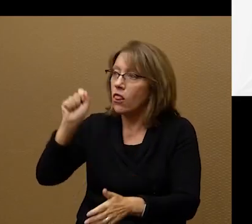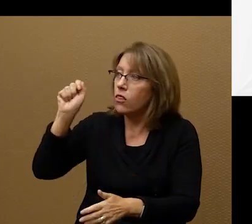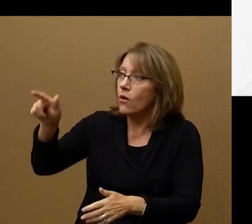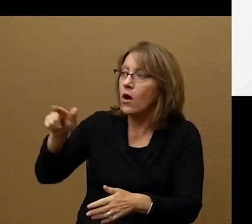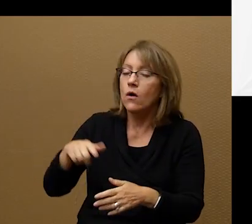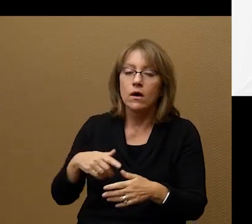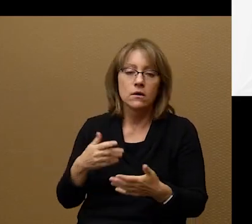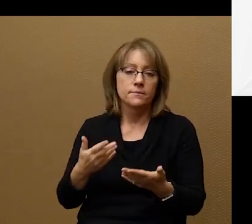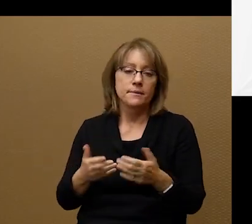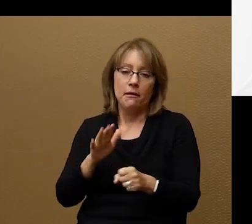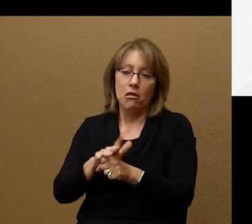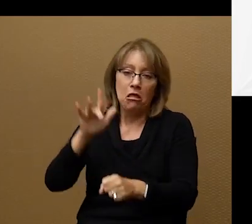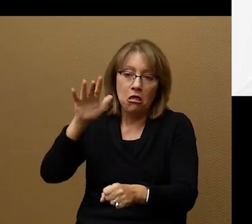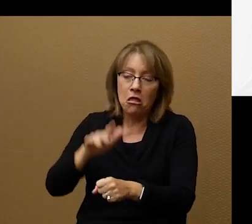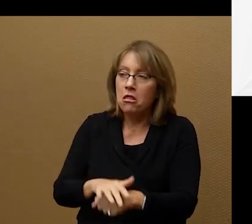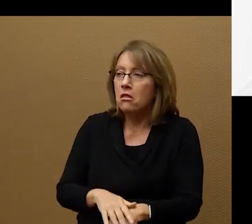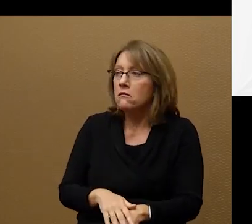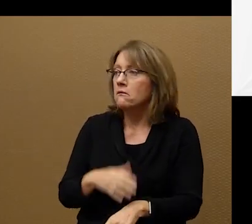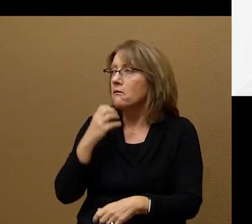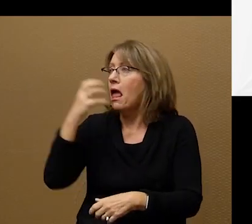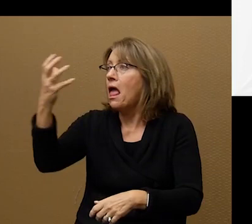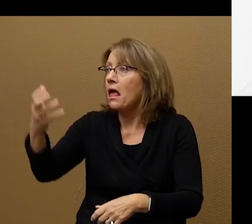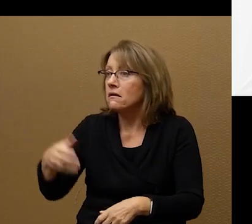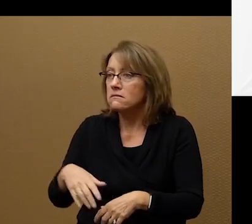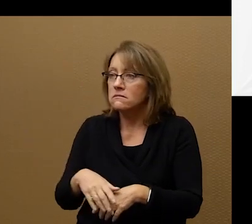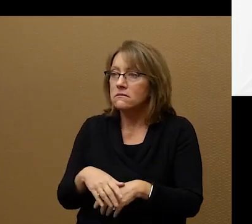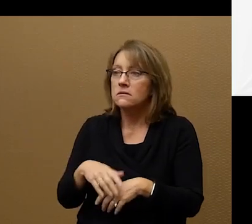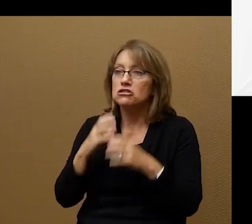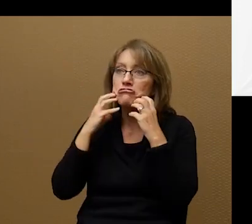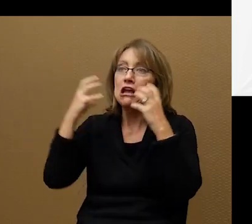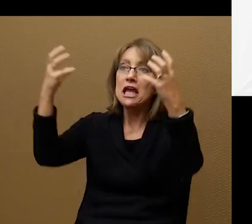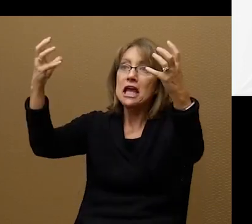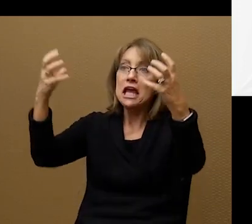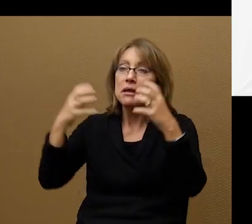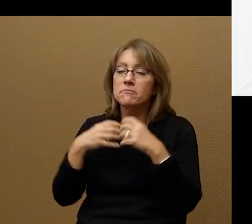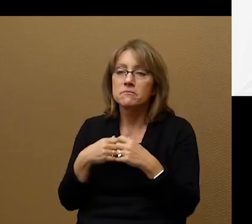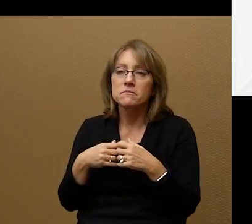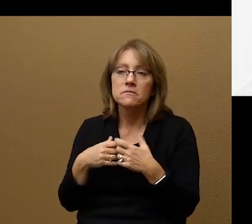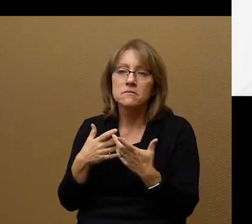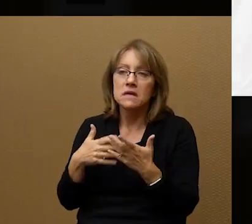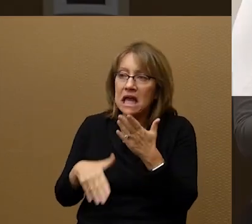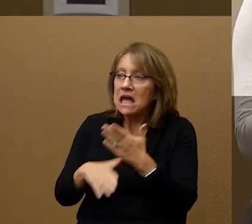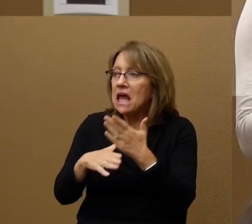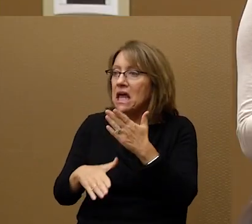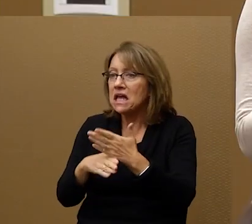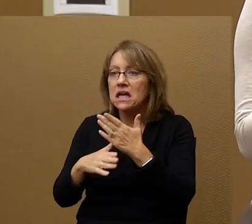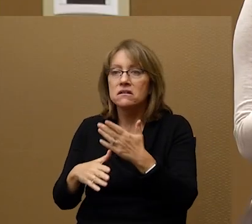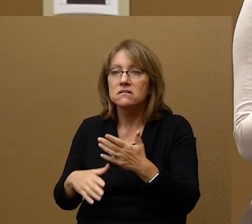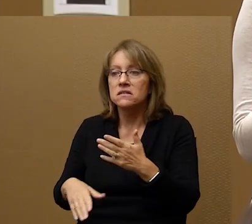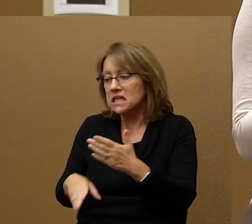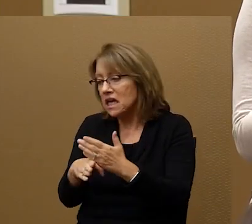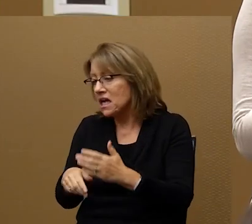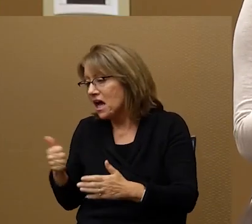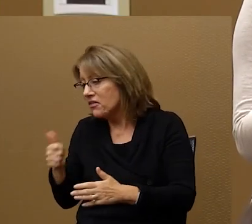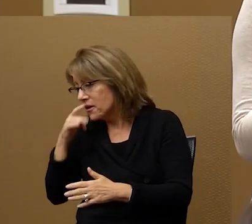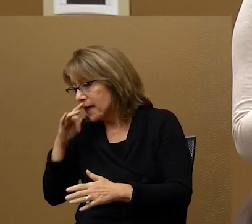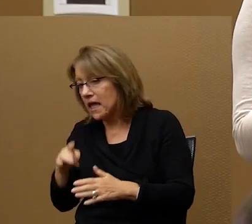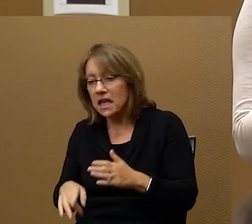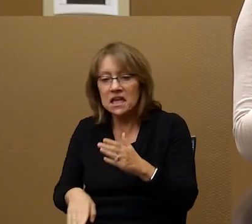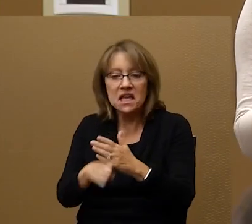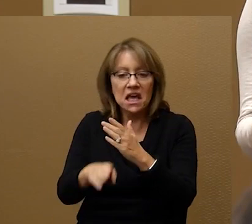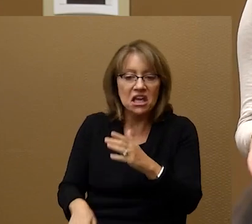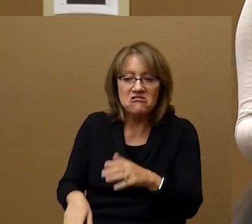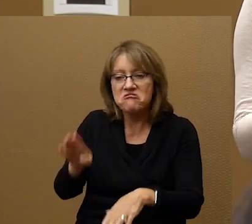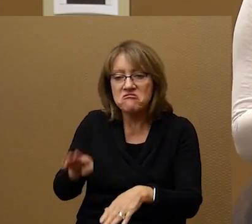they might talk out, they might scream, they might, kick things, they might kick people, or they might just refuse to do